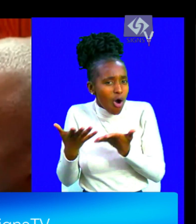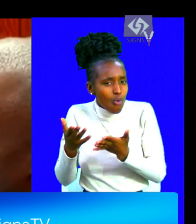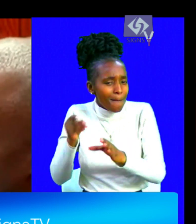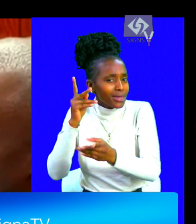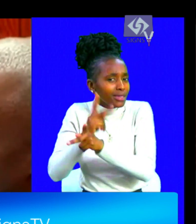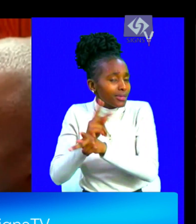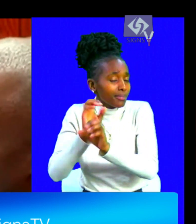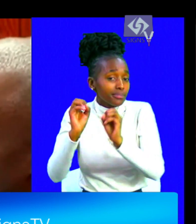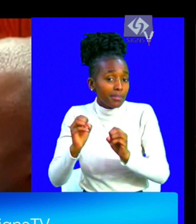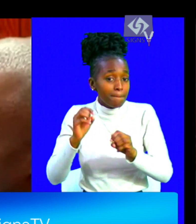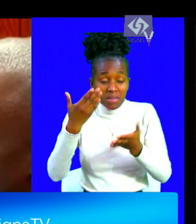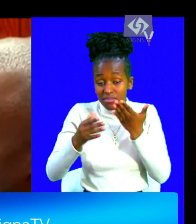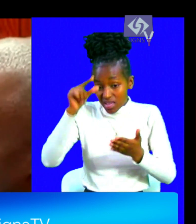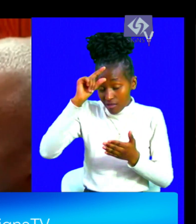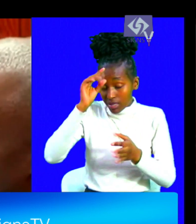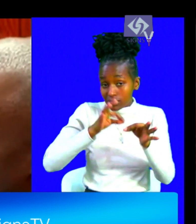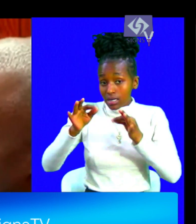to...